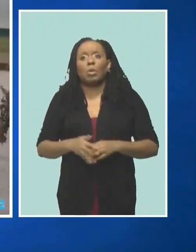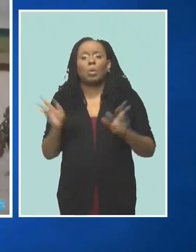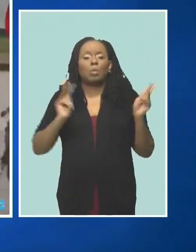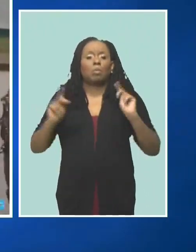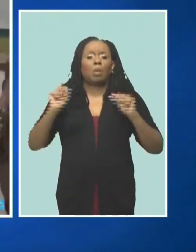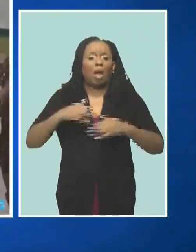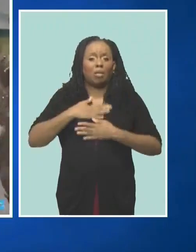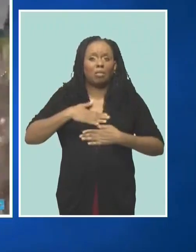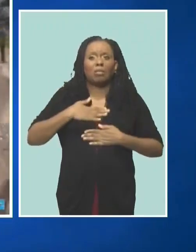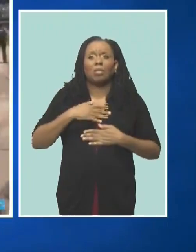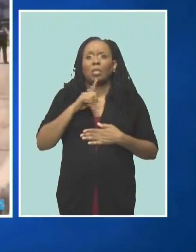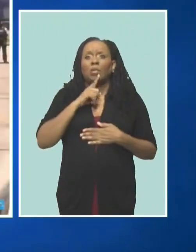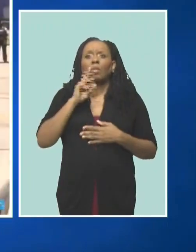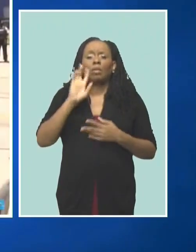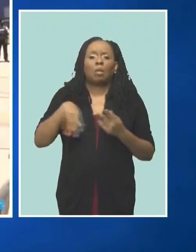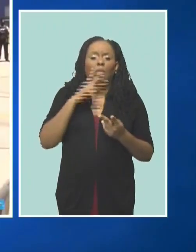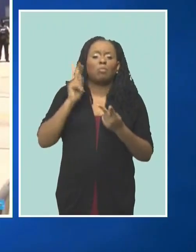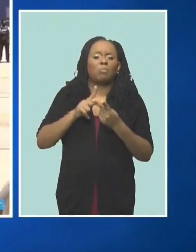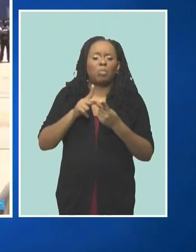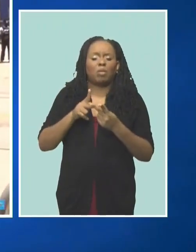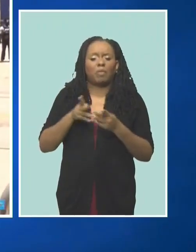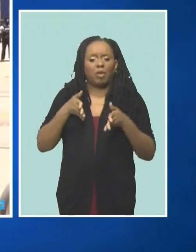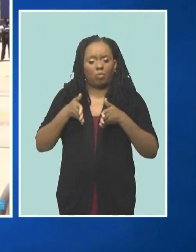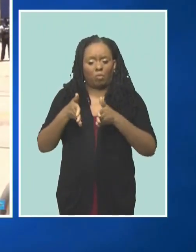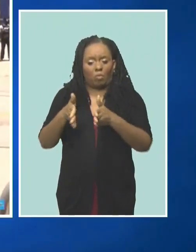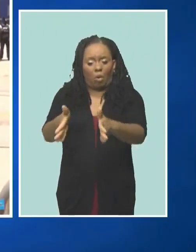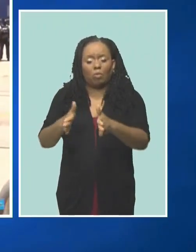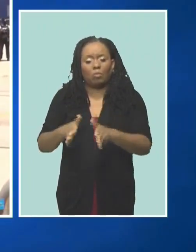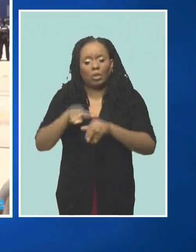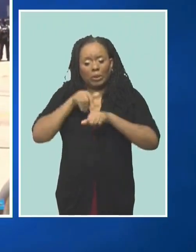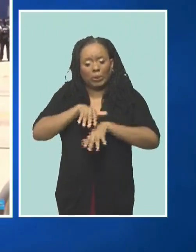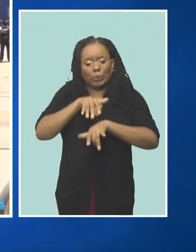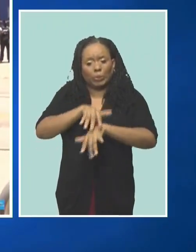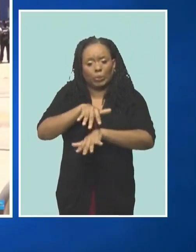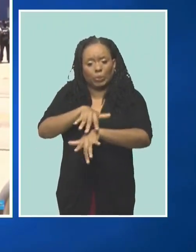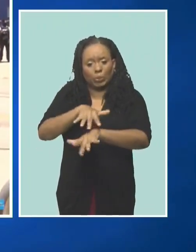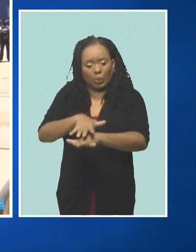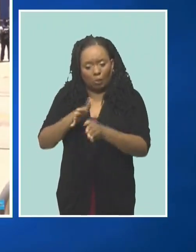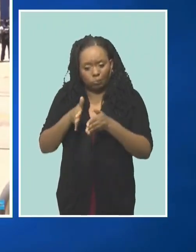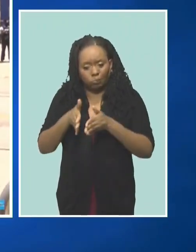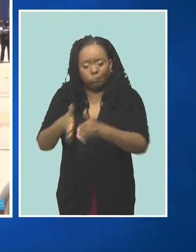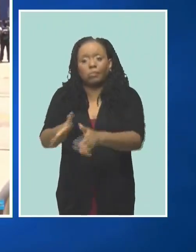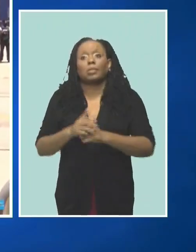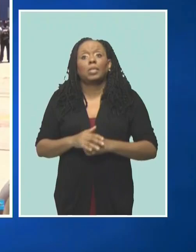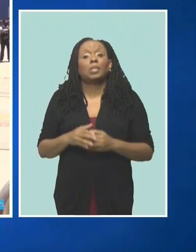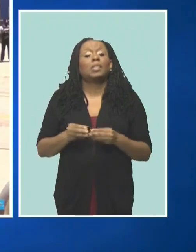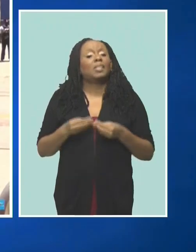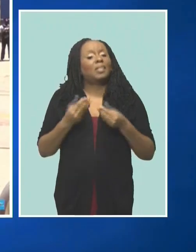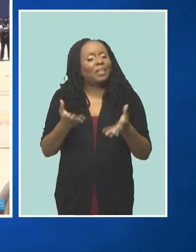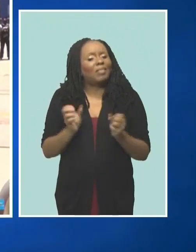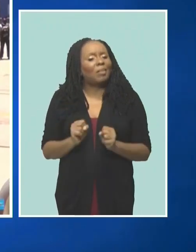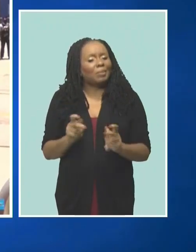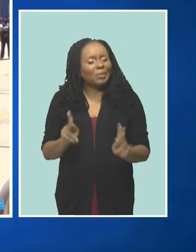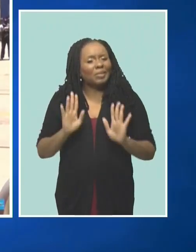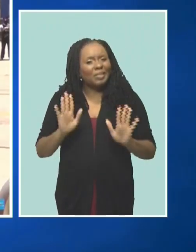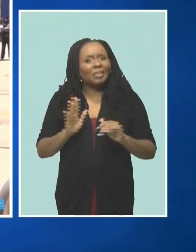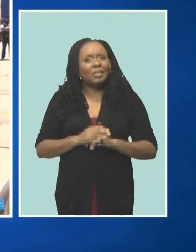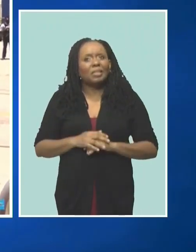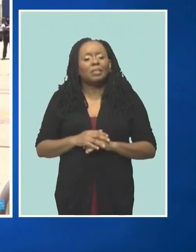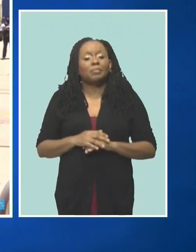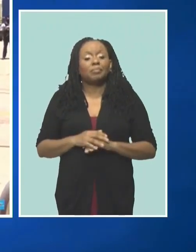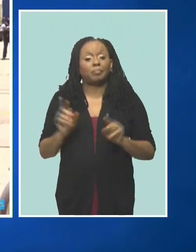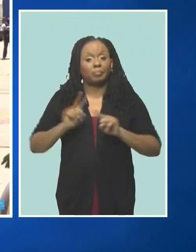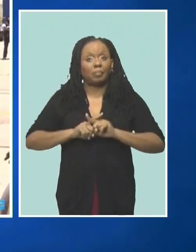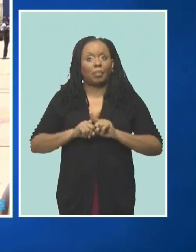So I think we've got a perfect mix. I'm really hoping people give it a chance, give it an opportunity to settle, and then we'll see. But I do want to say